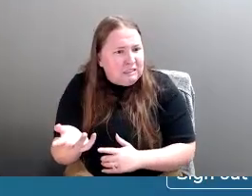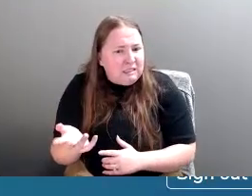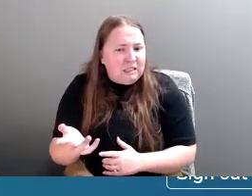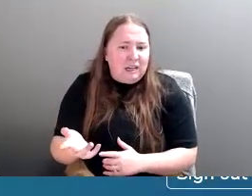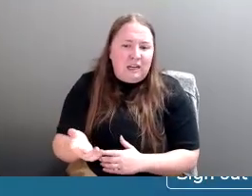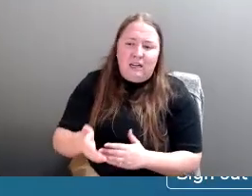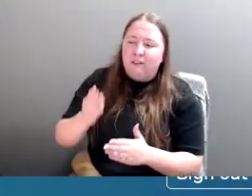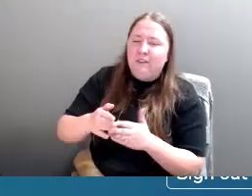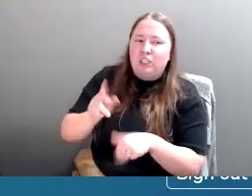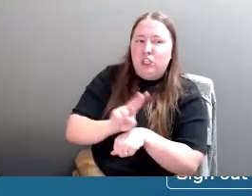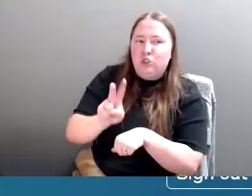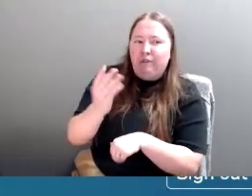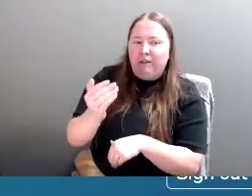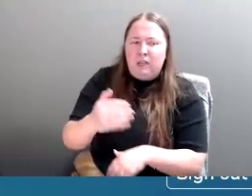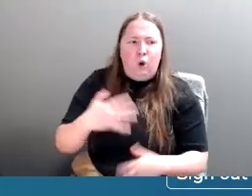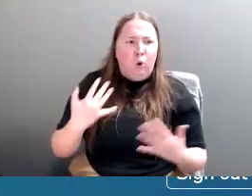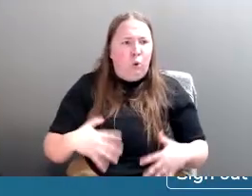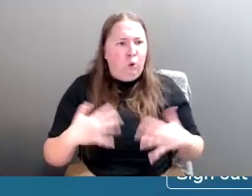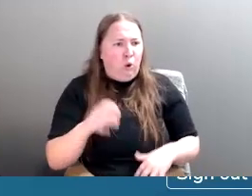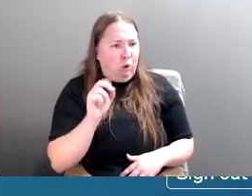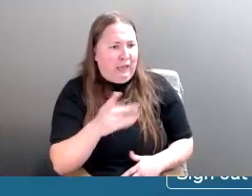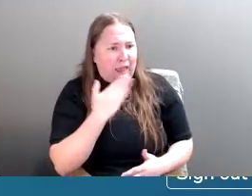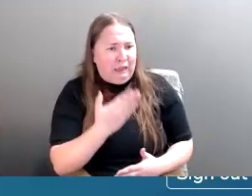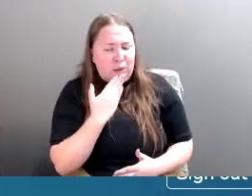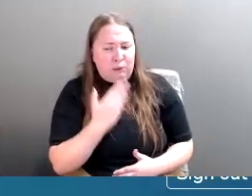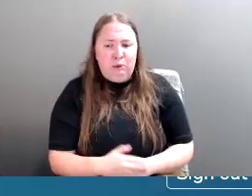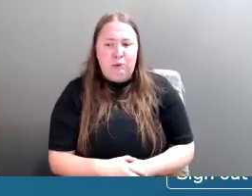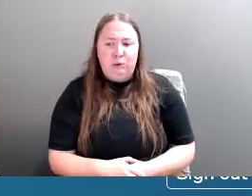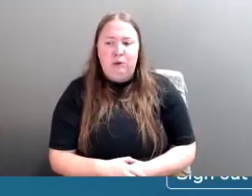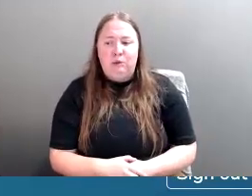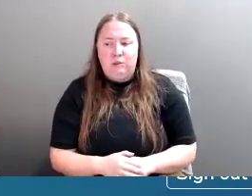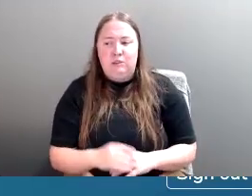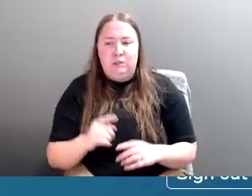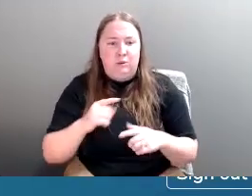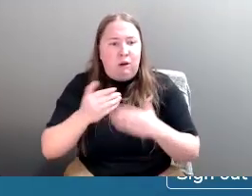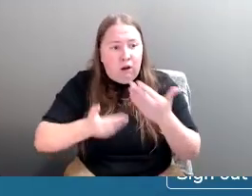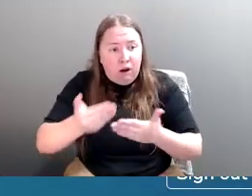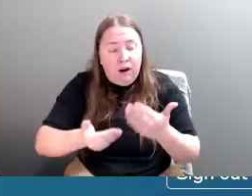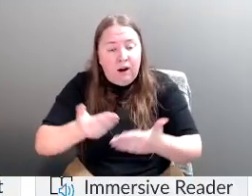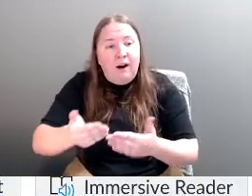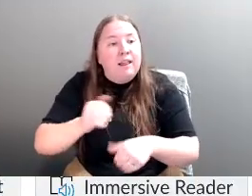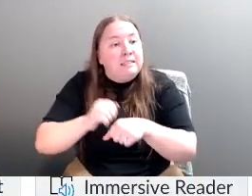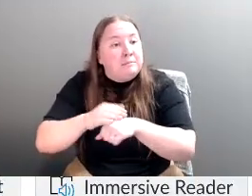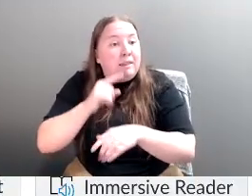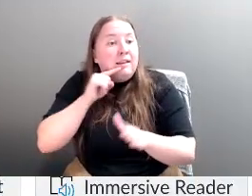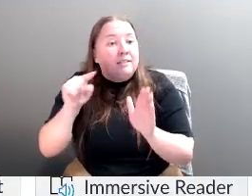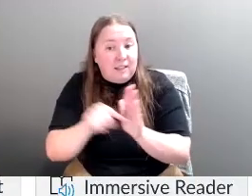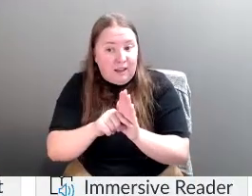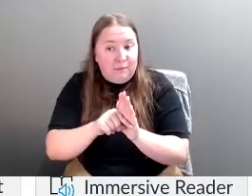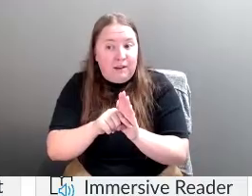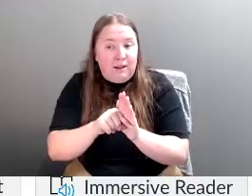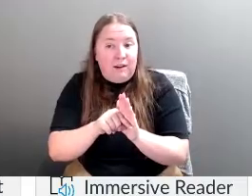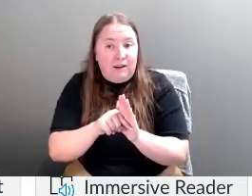we finished at 2:15. Holy Sorry. Mac. Okay. Thank you. So once they get all the way through and they submit the assignment, and then